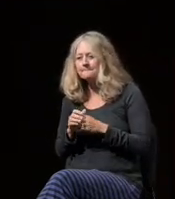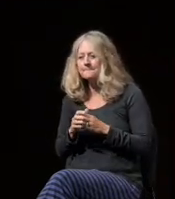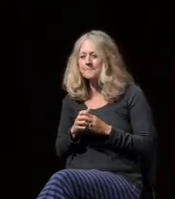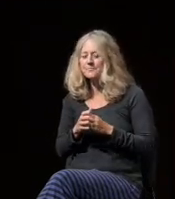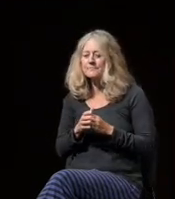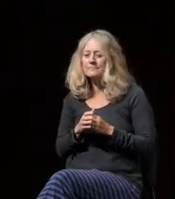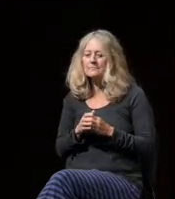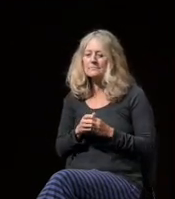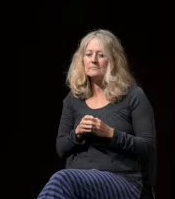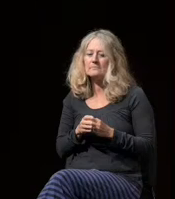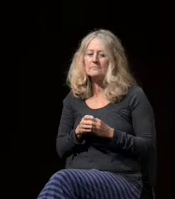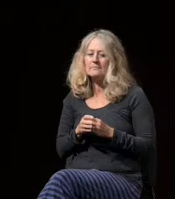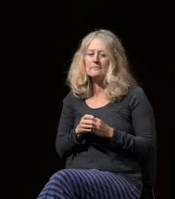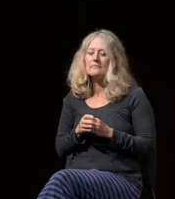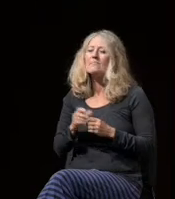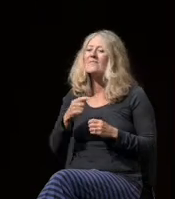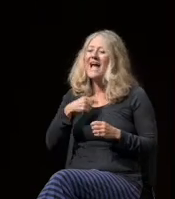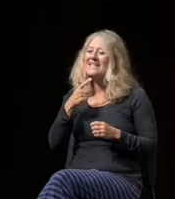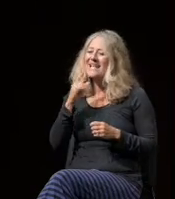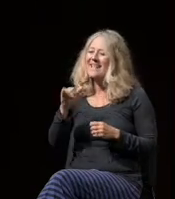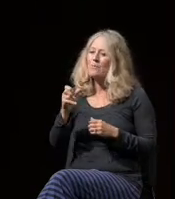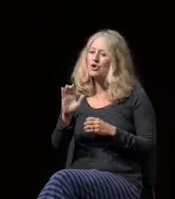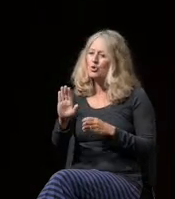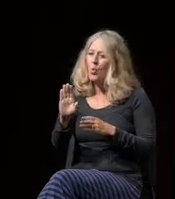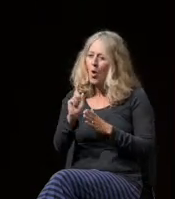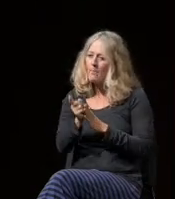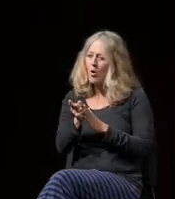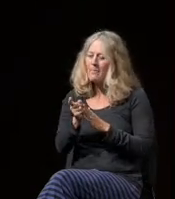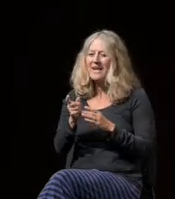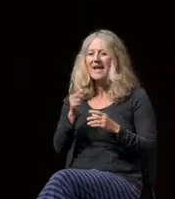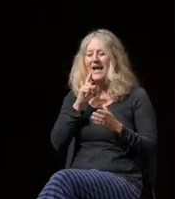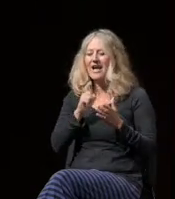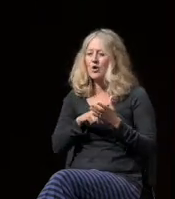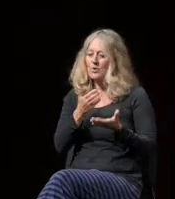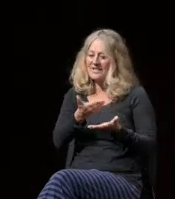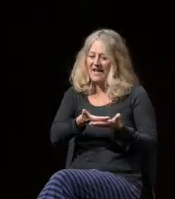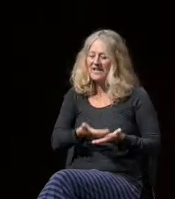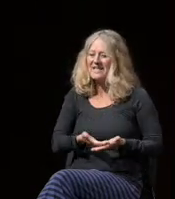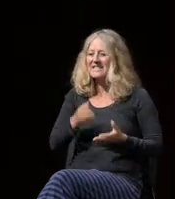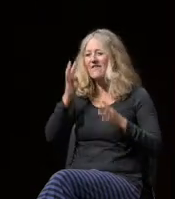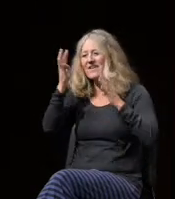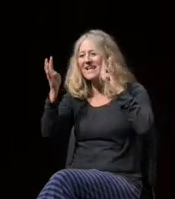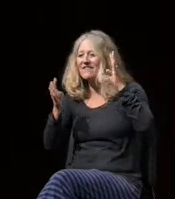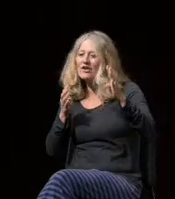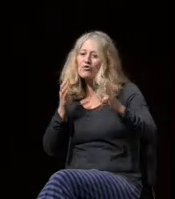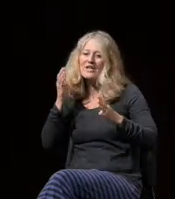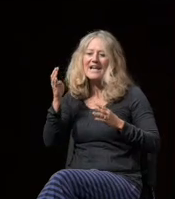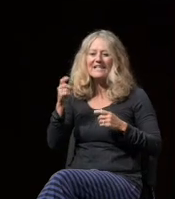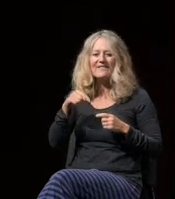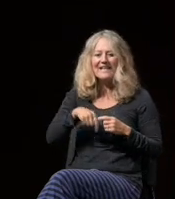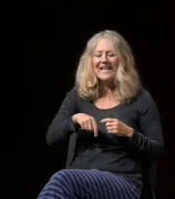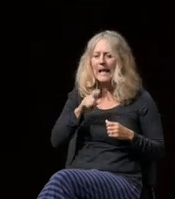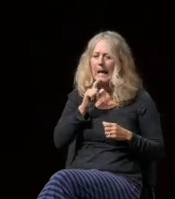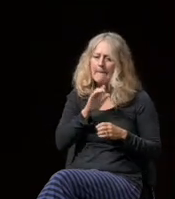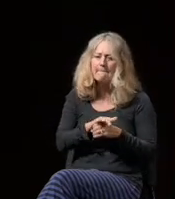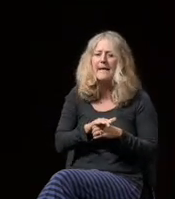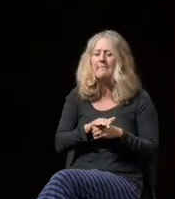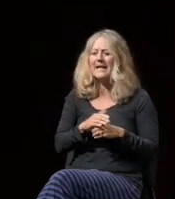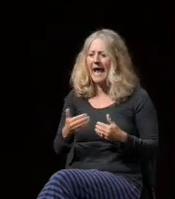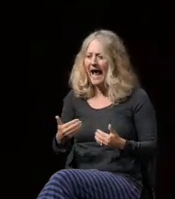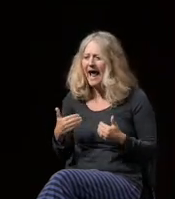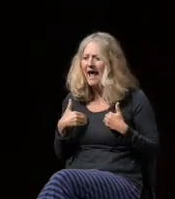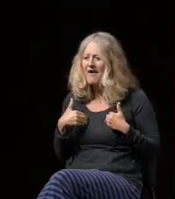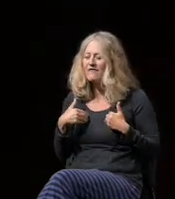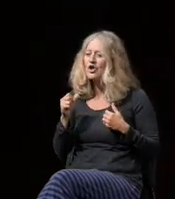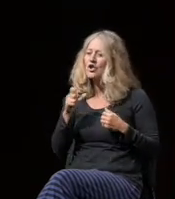Now, I said this was your moment. I see evidence of the innovation and the creativity and the commitment. So I'm